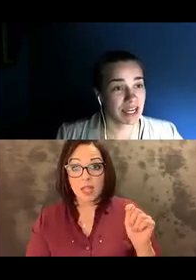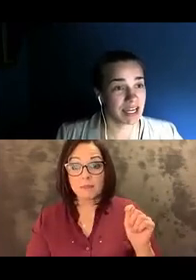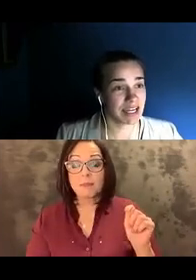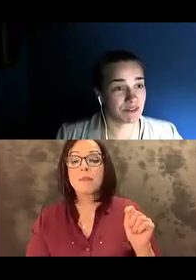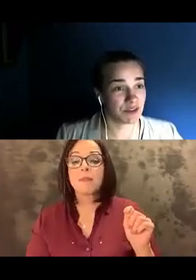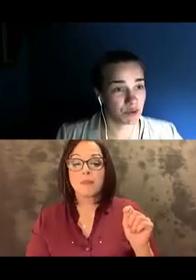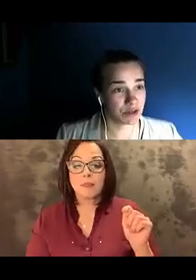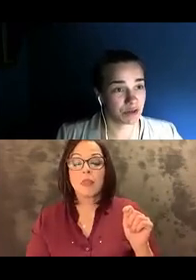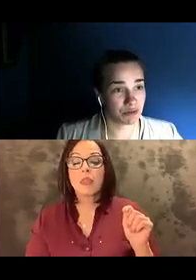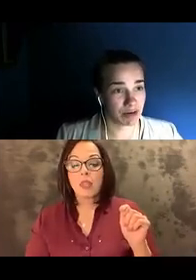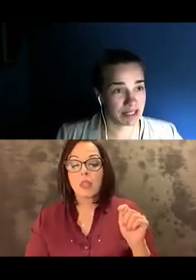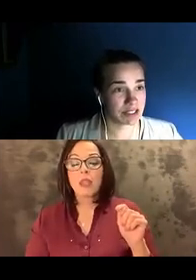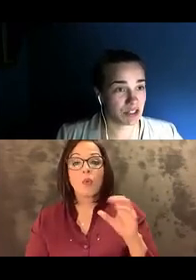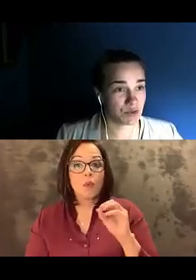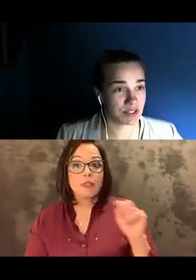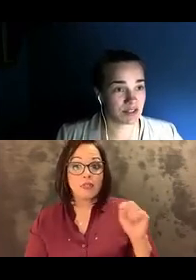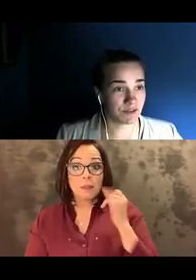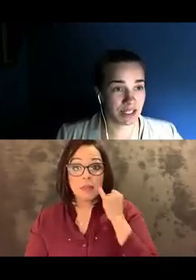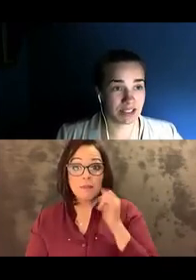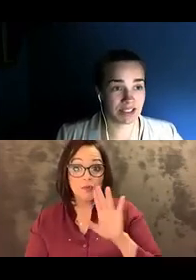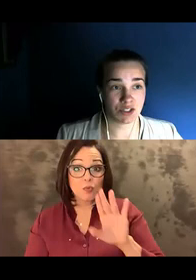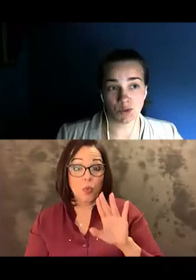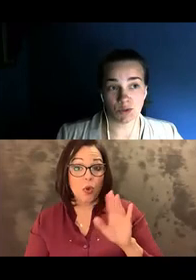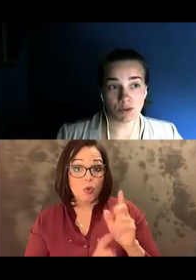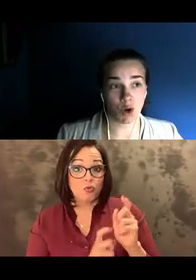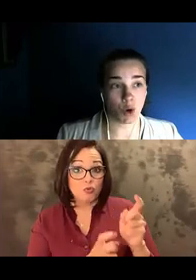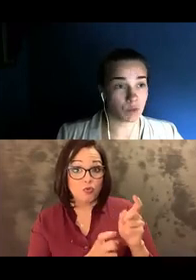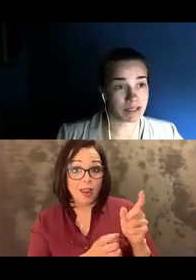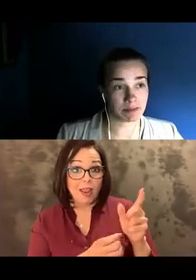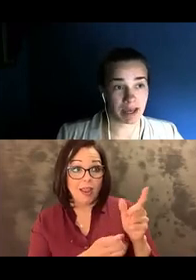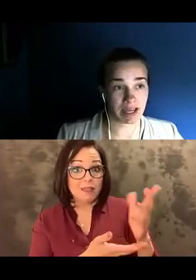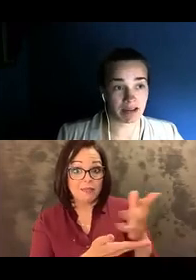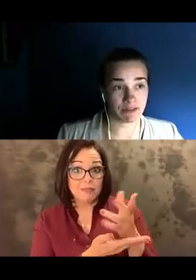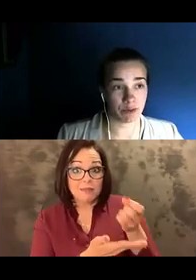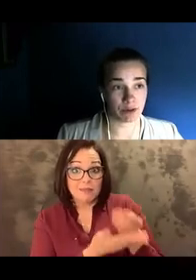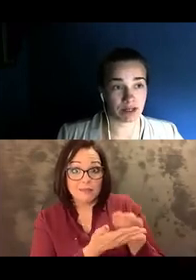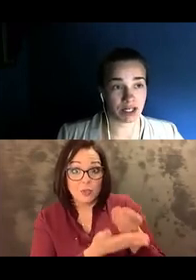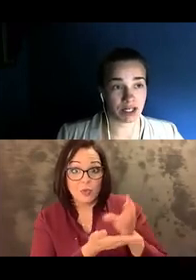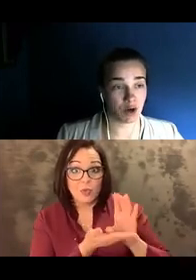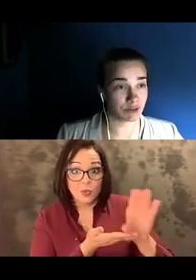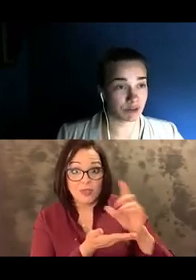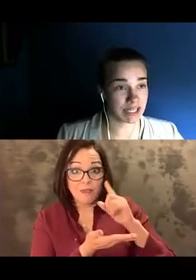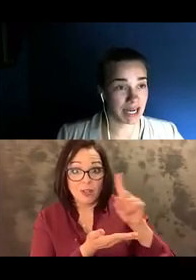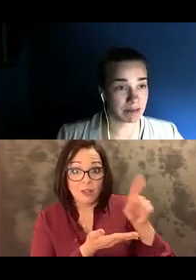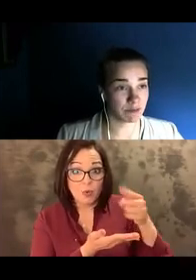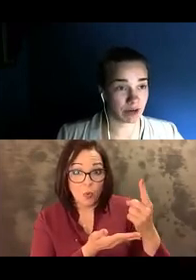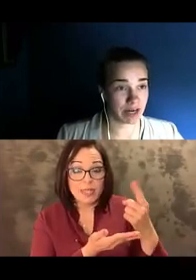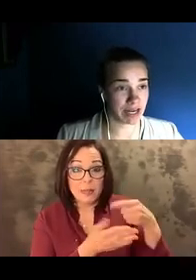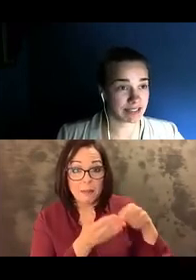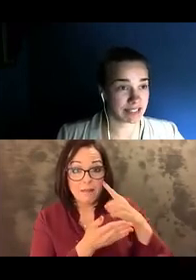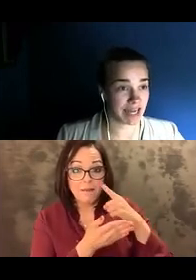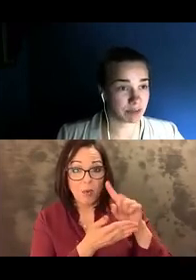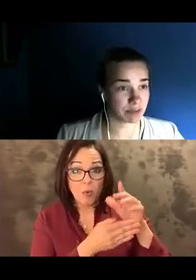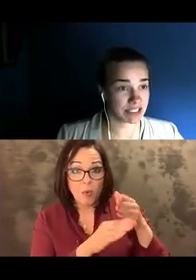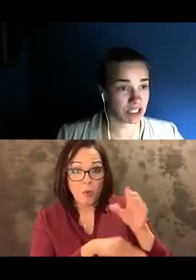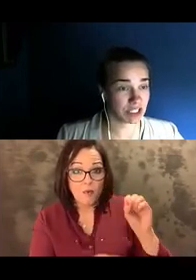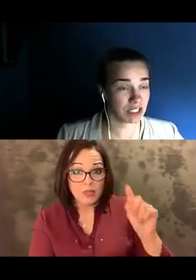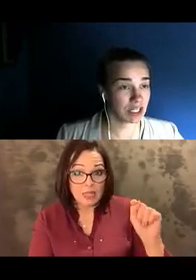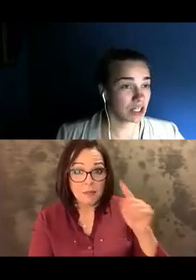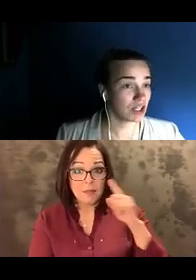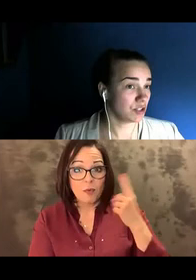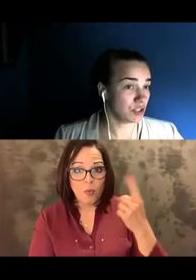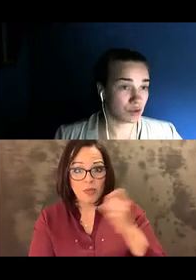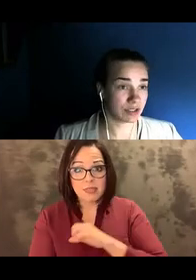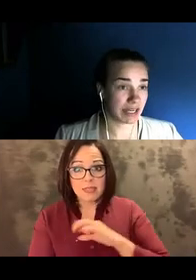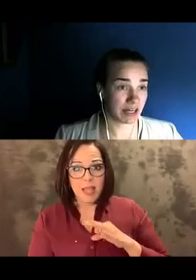so if your grant uses funds to only pay for overtime for a staff